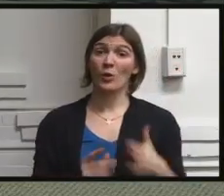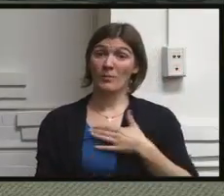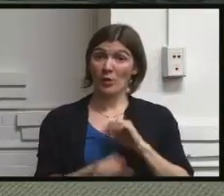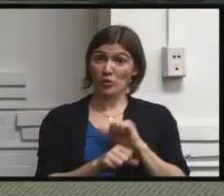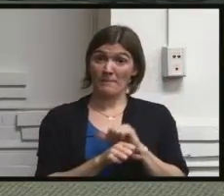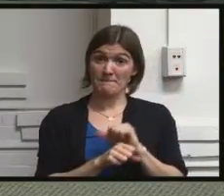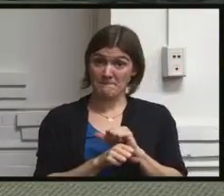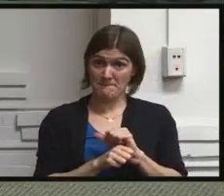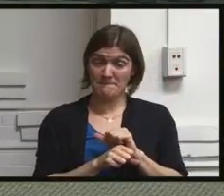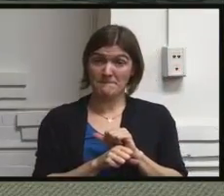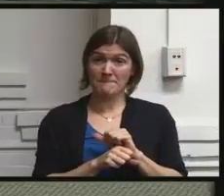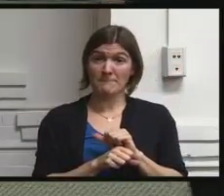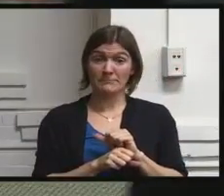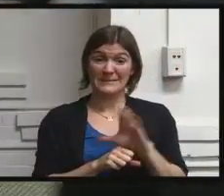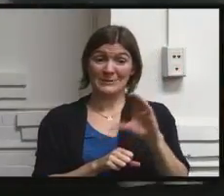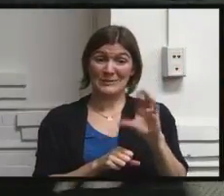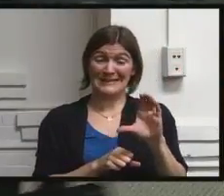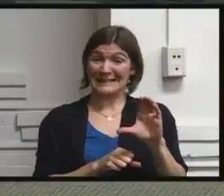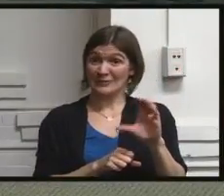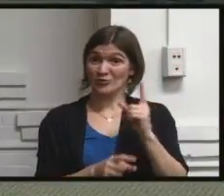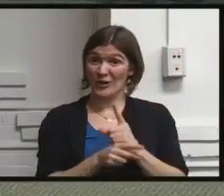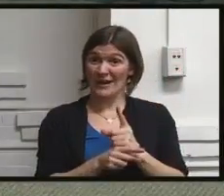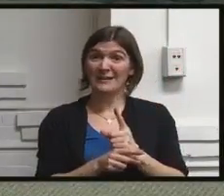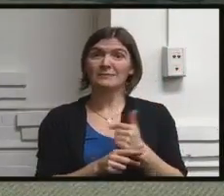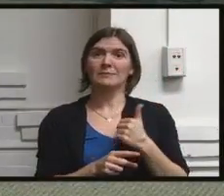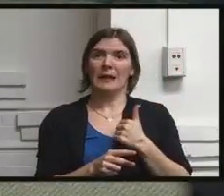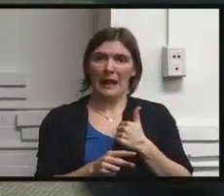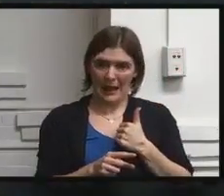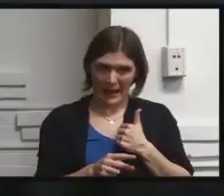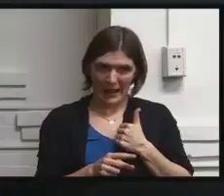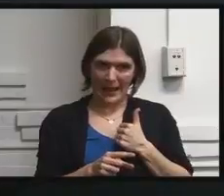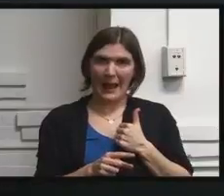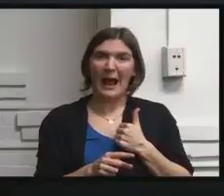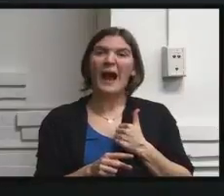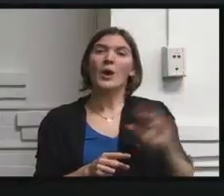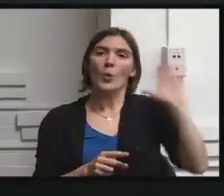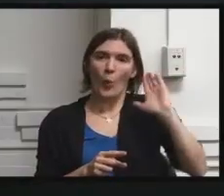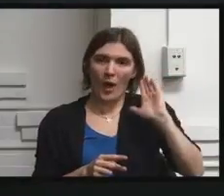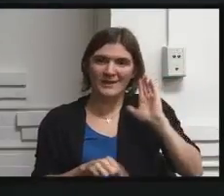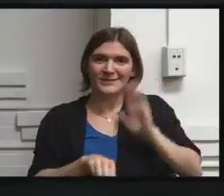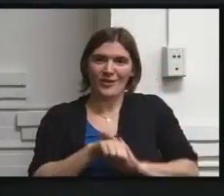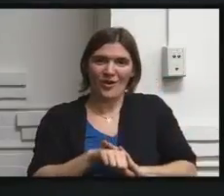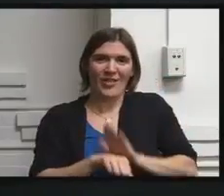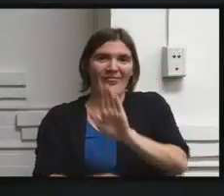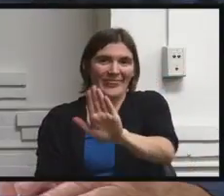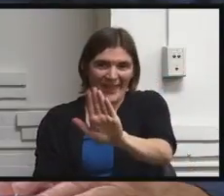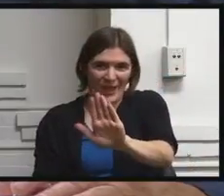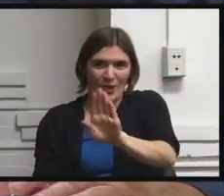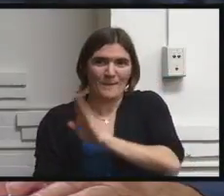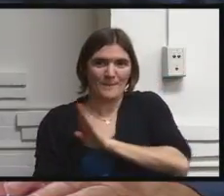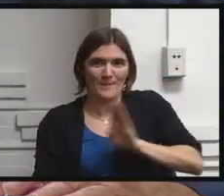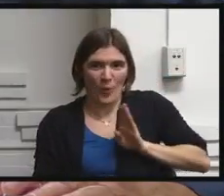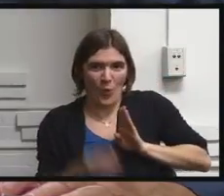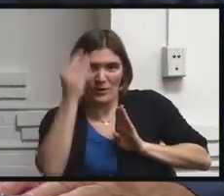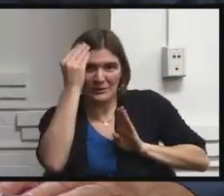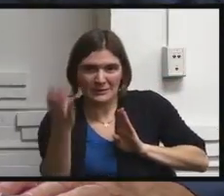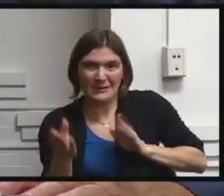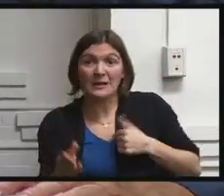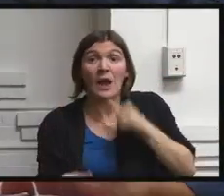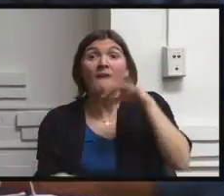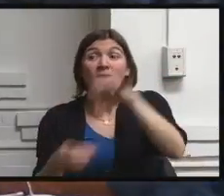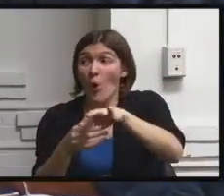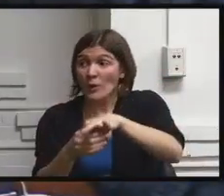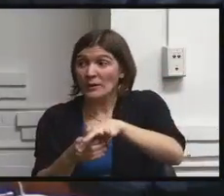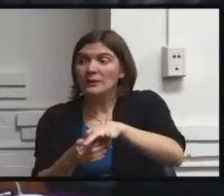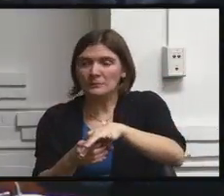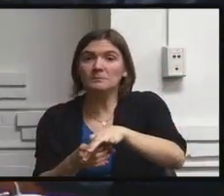job as Chamber of Commerce, I'm an ex officio member on the Downtown Alliance Board. I'm a non-voting member, but